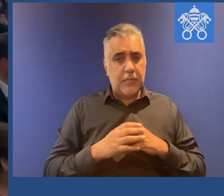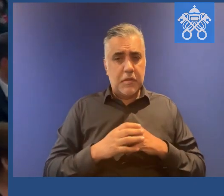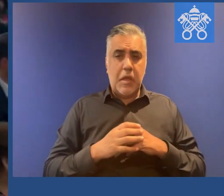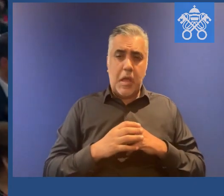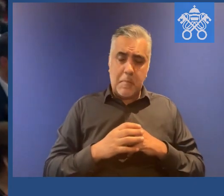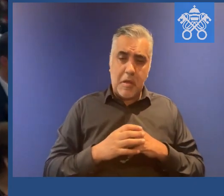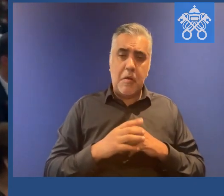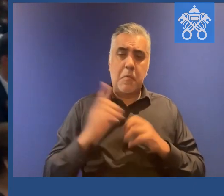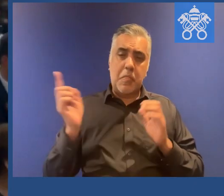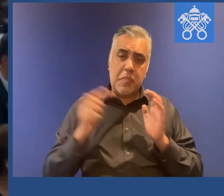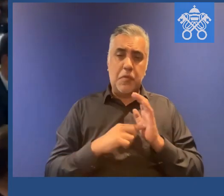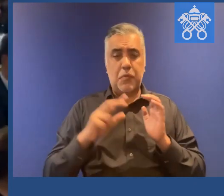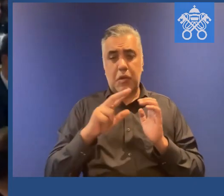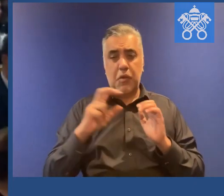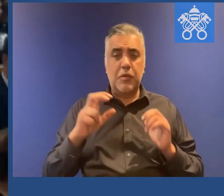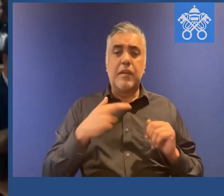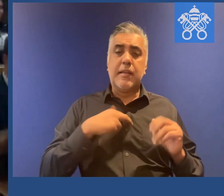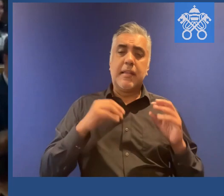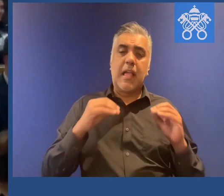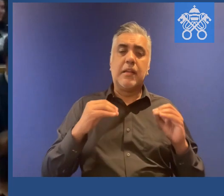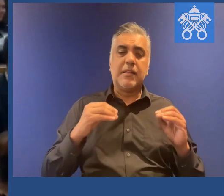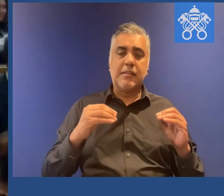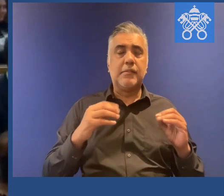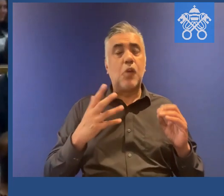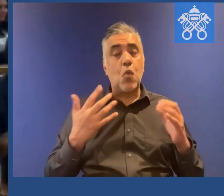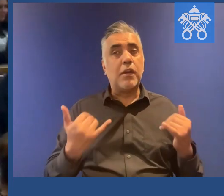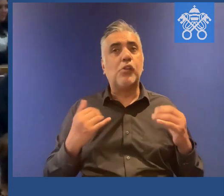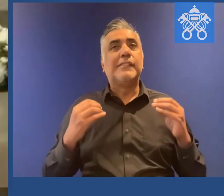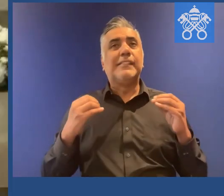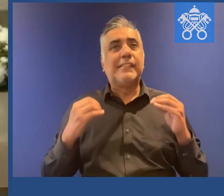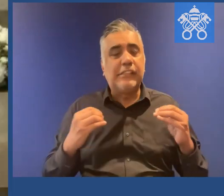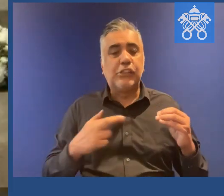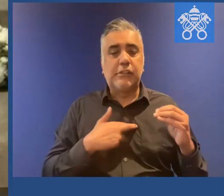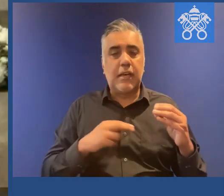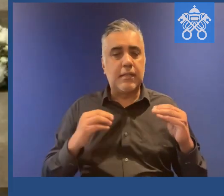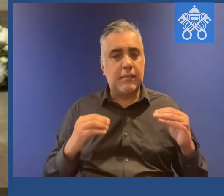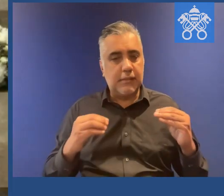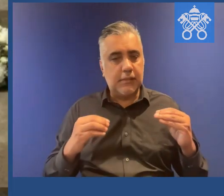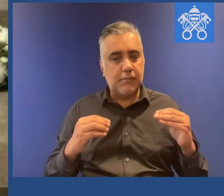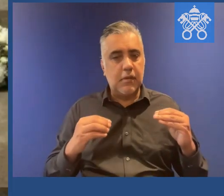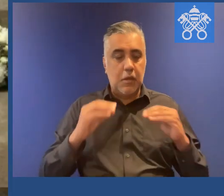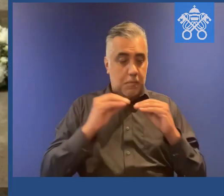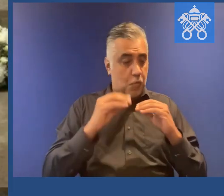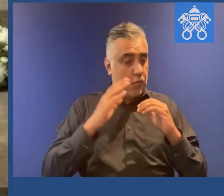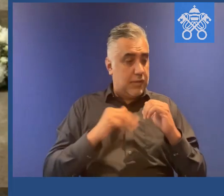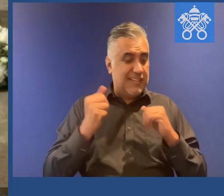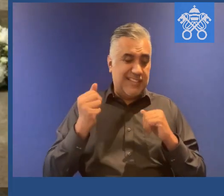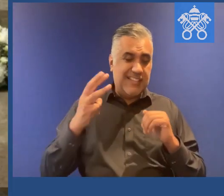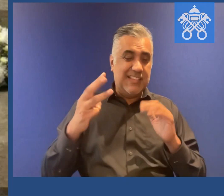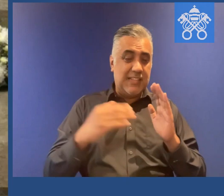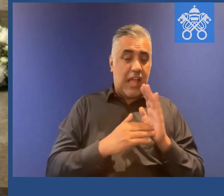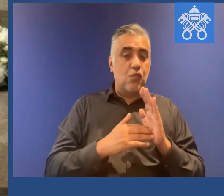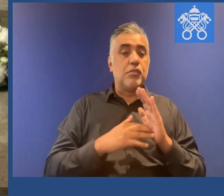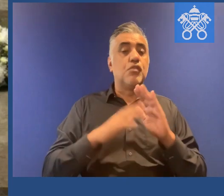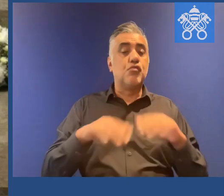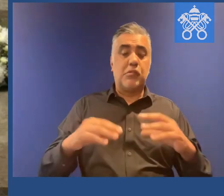About 1,300 catechists are teaching catechism to more than 16,000